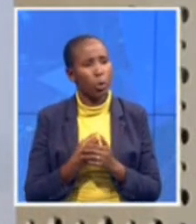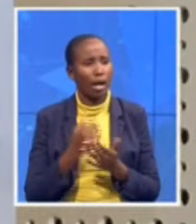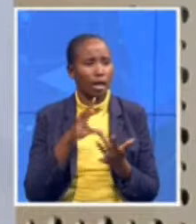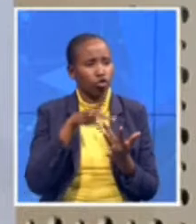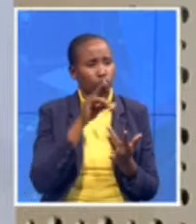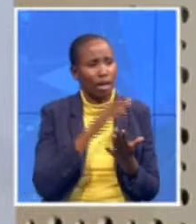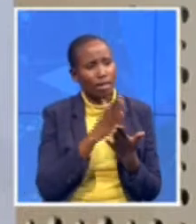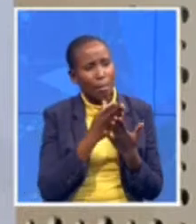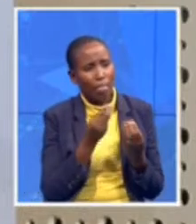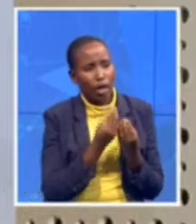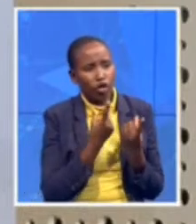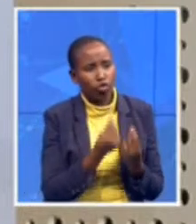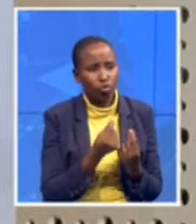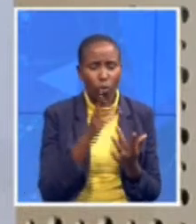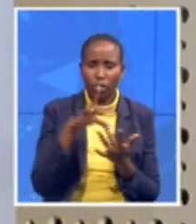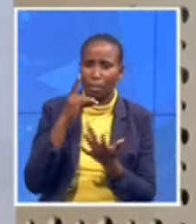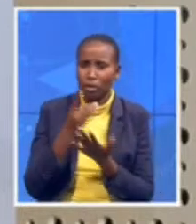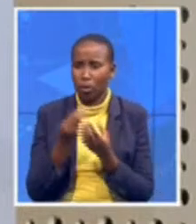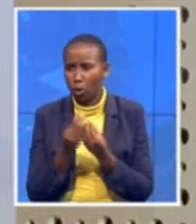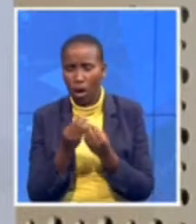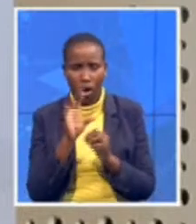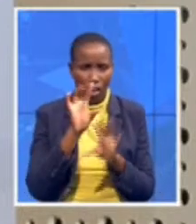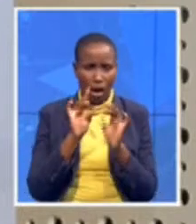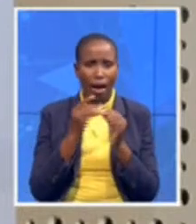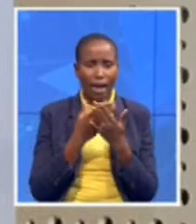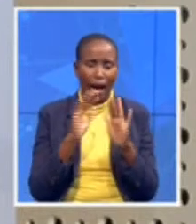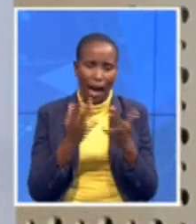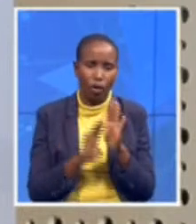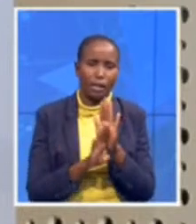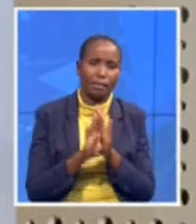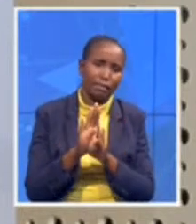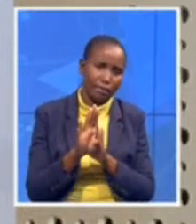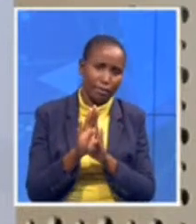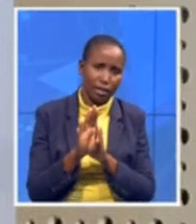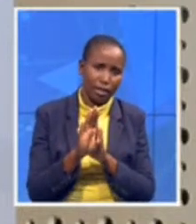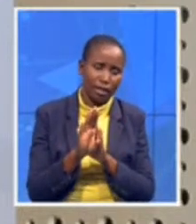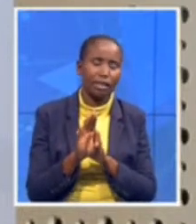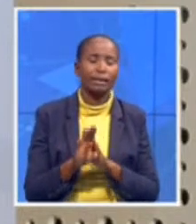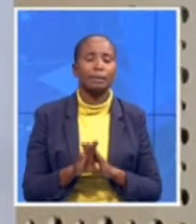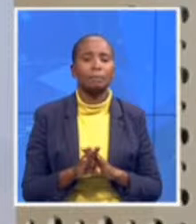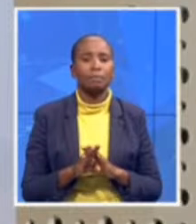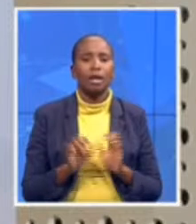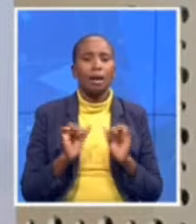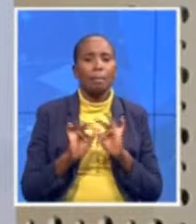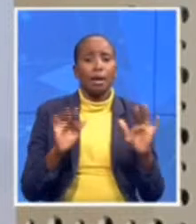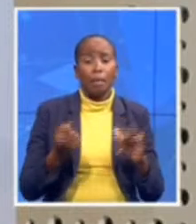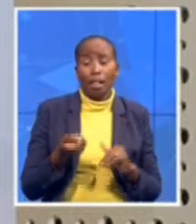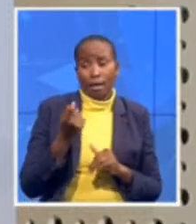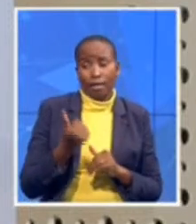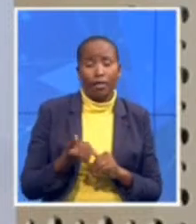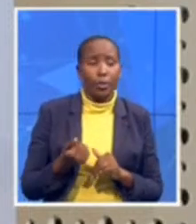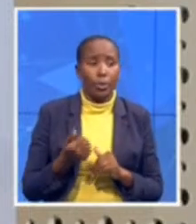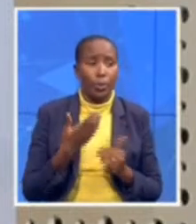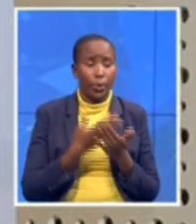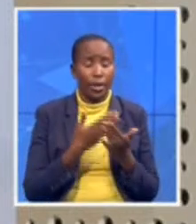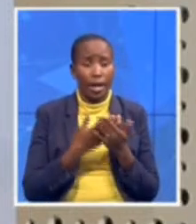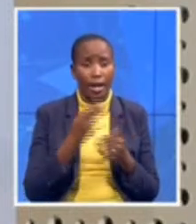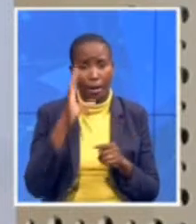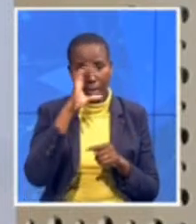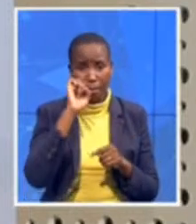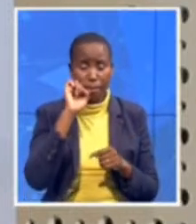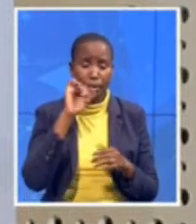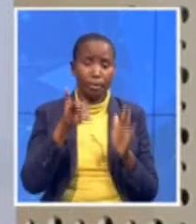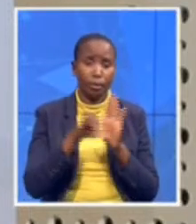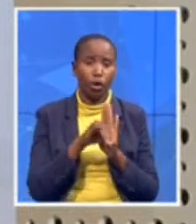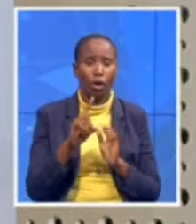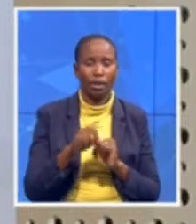industrial revolution, few would have predicted that the burning of fossil fuels would have such